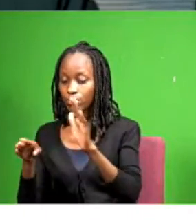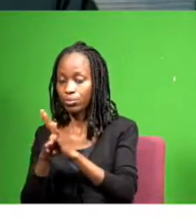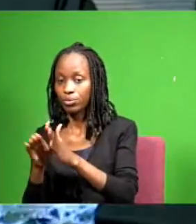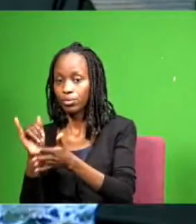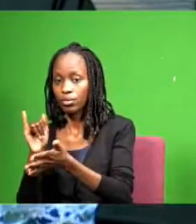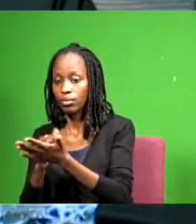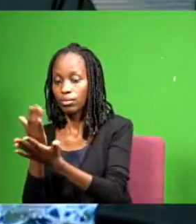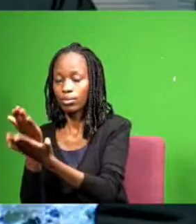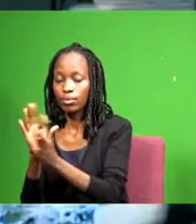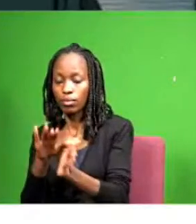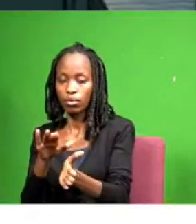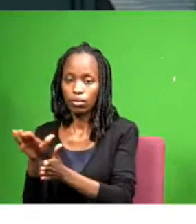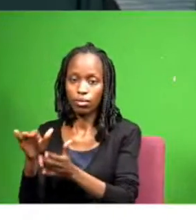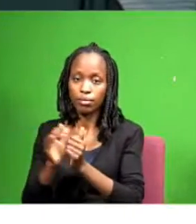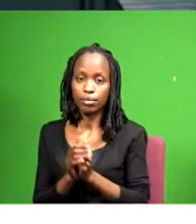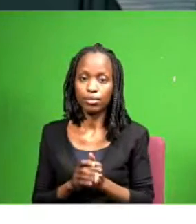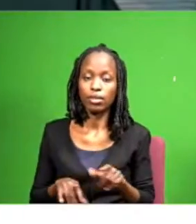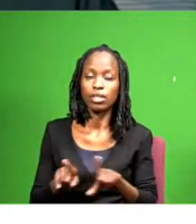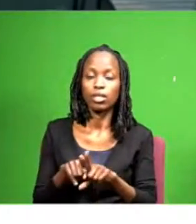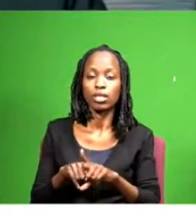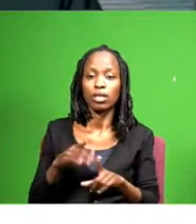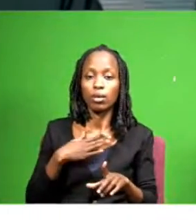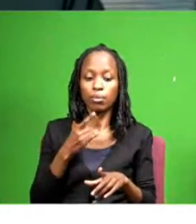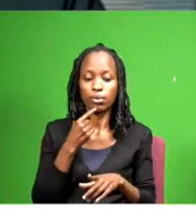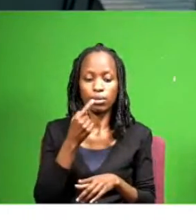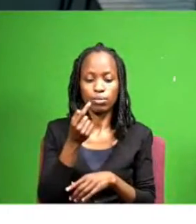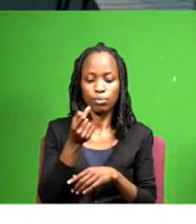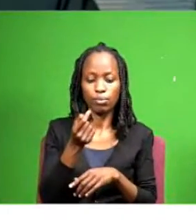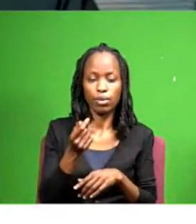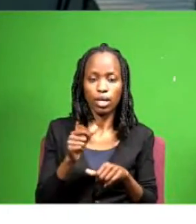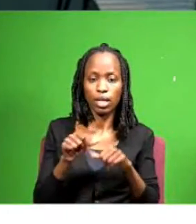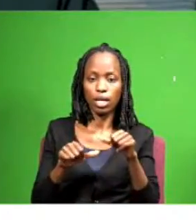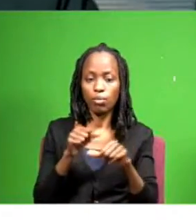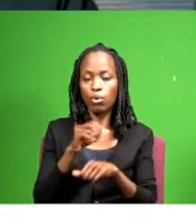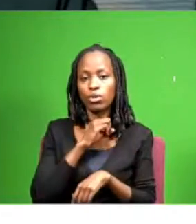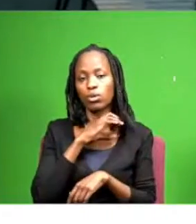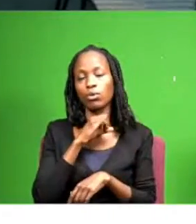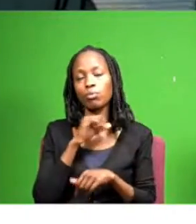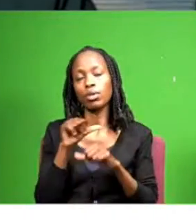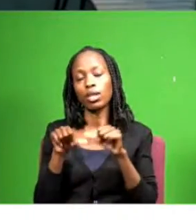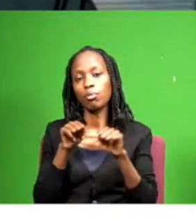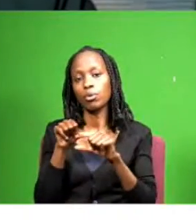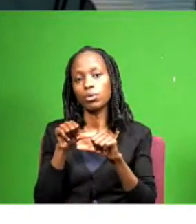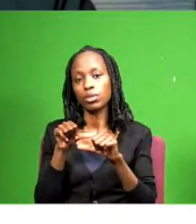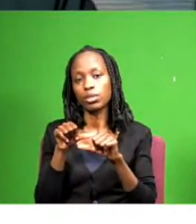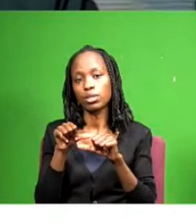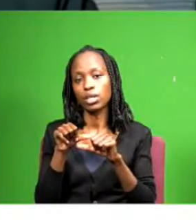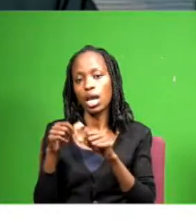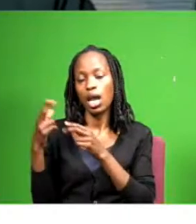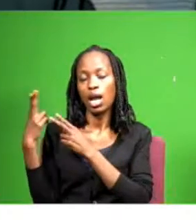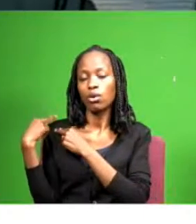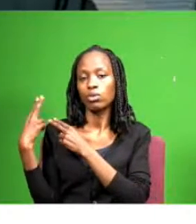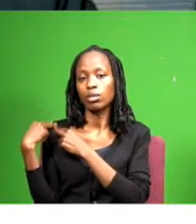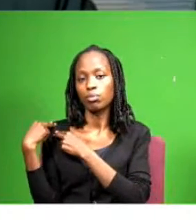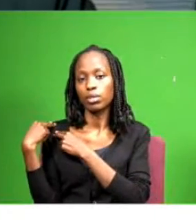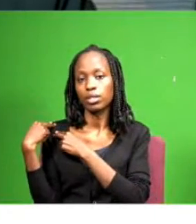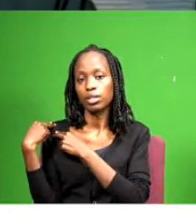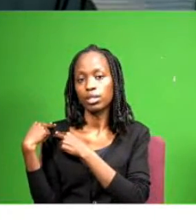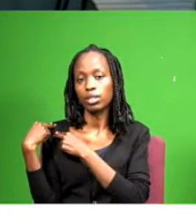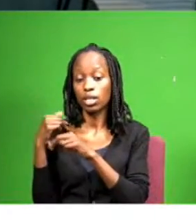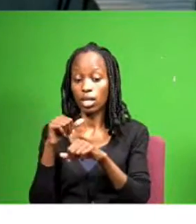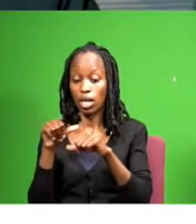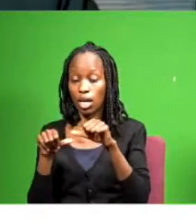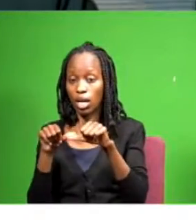appeal. I will mention shortly about the complaint on accountability with regards